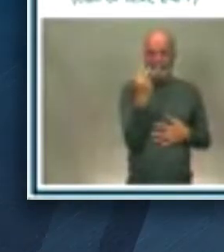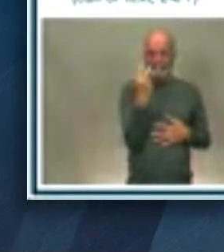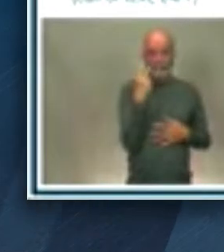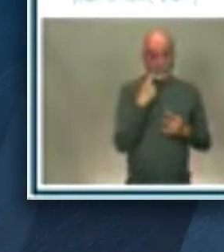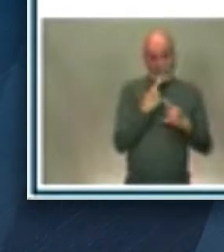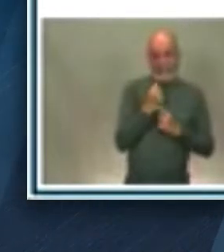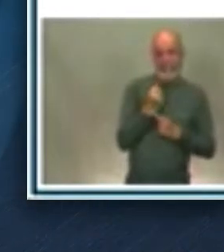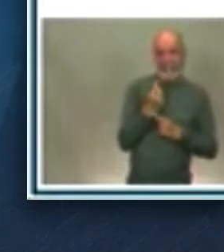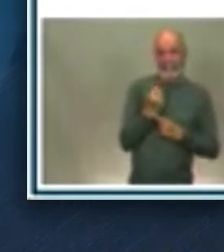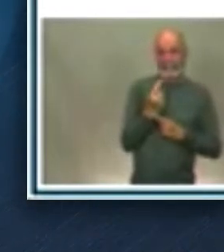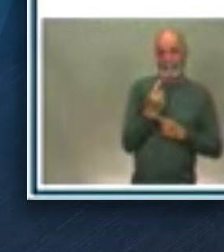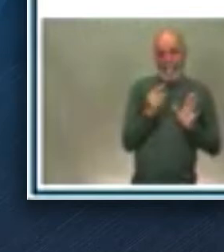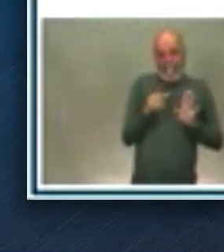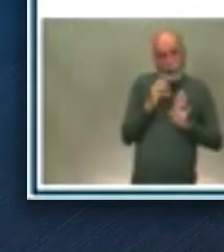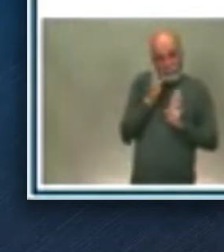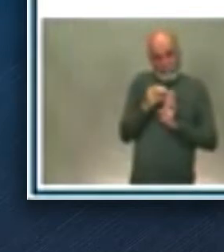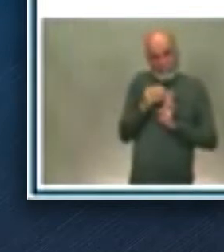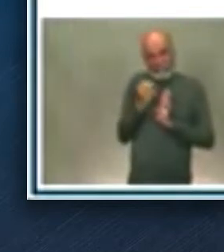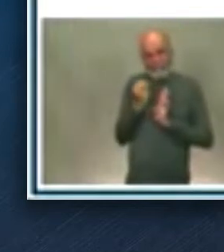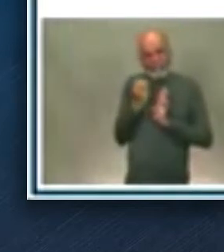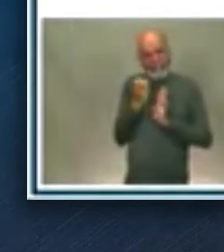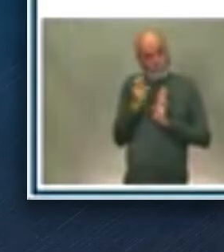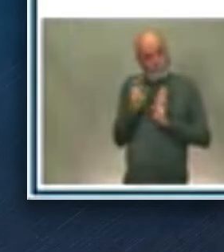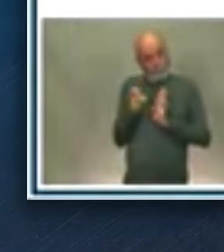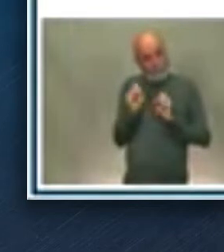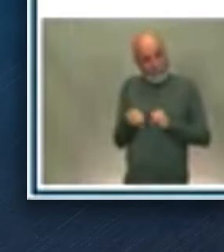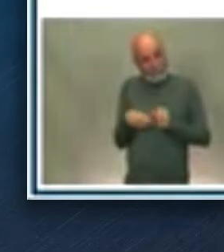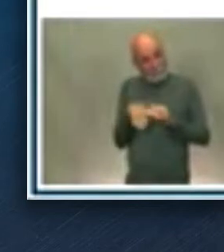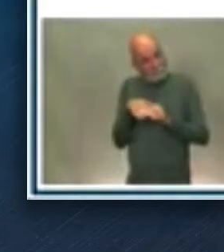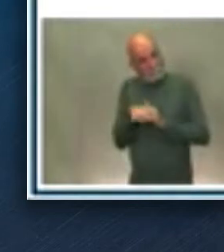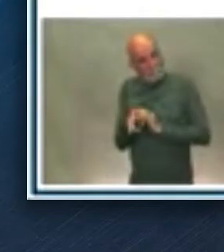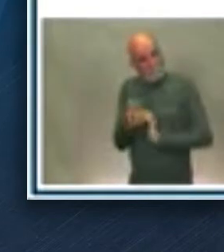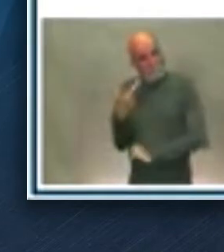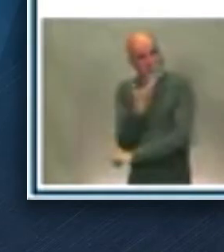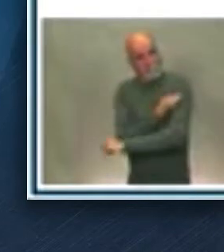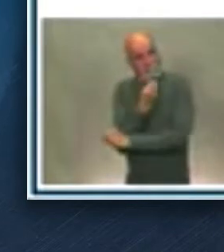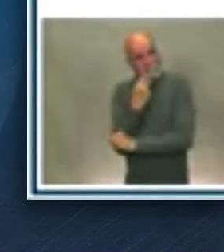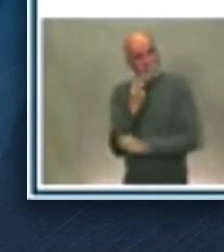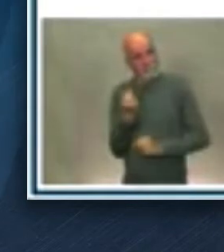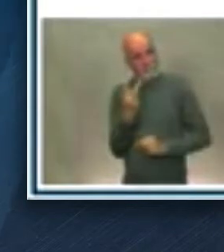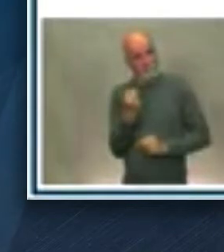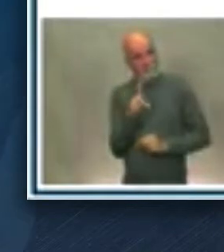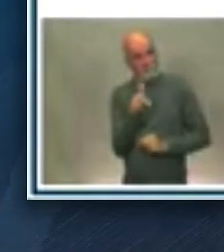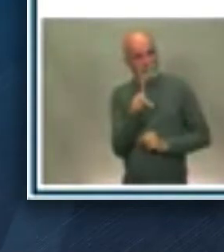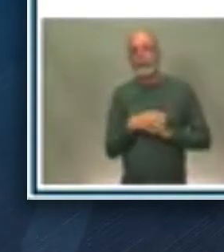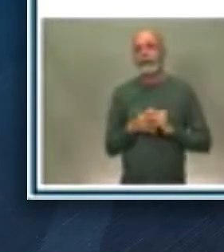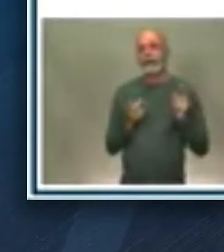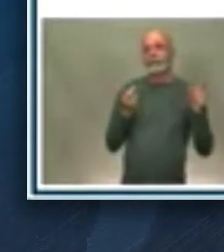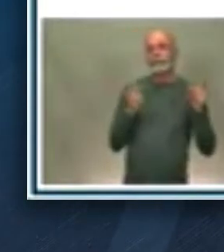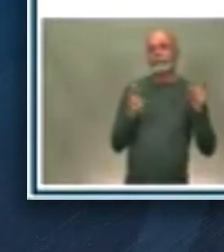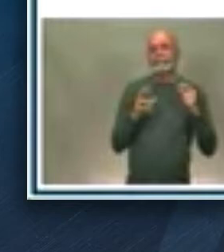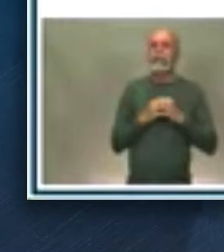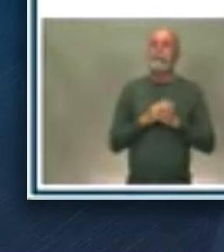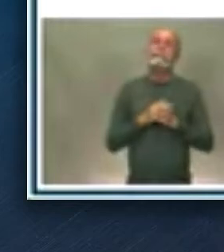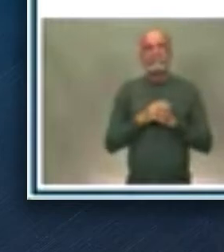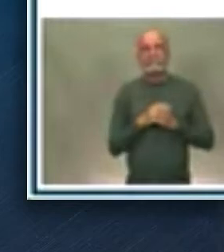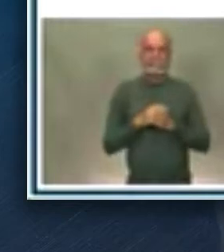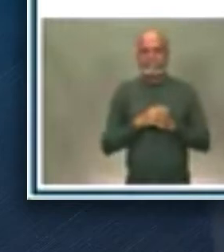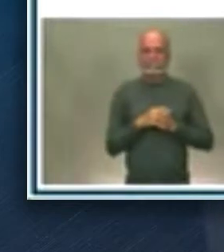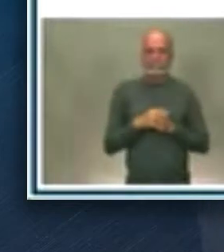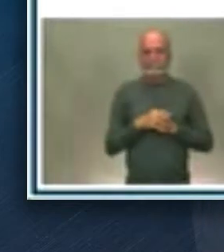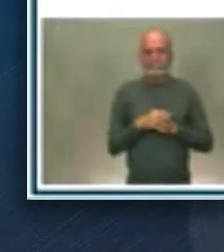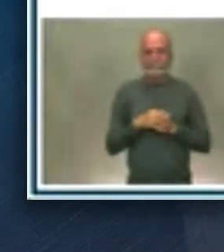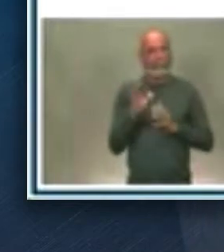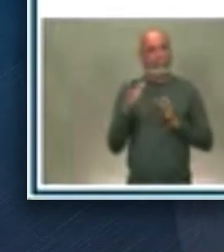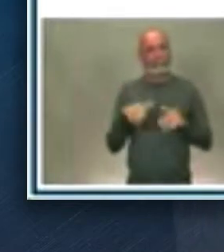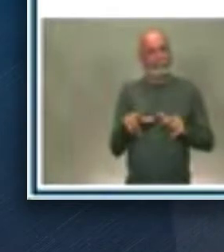school. Is that something that we're looking at here? So that's an off-label use of the vaccine, right? It's not licensed by Health Canada